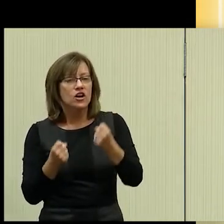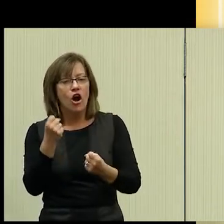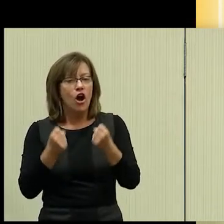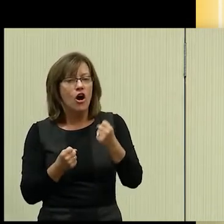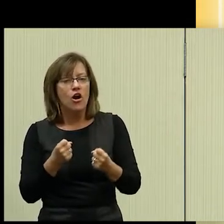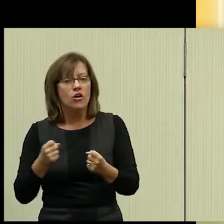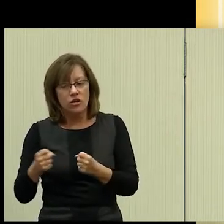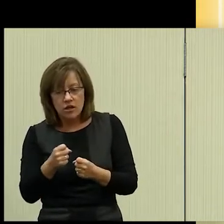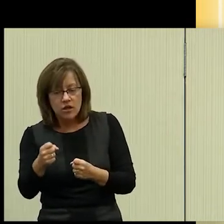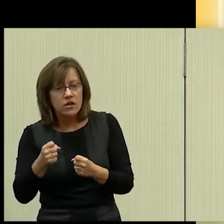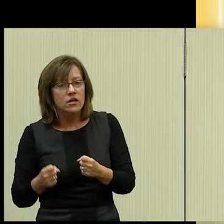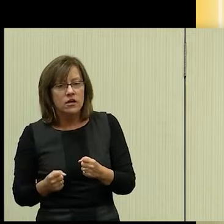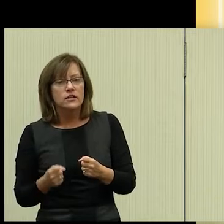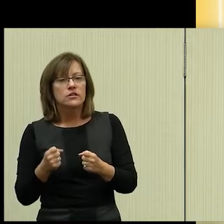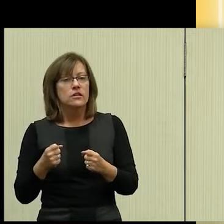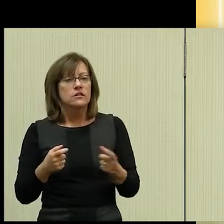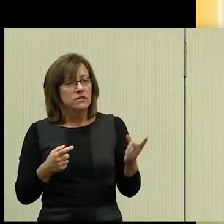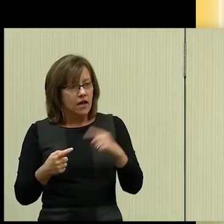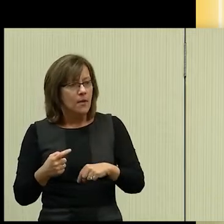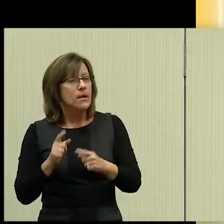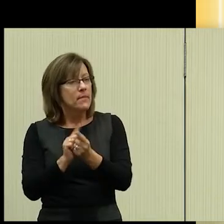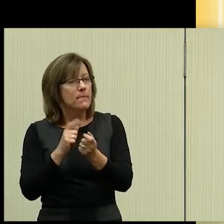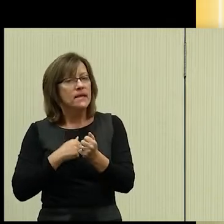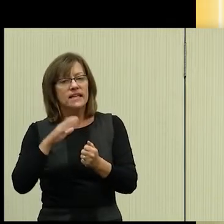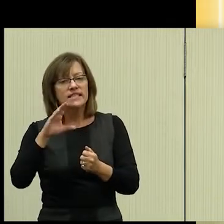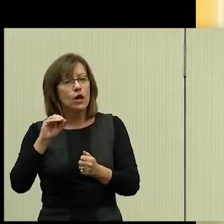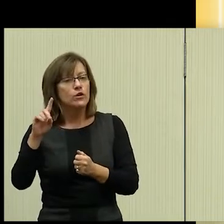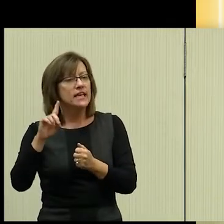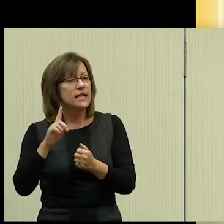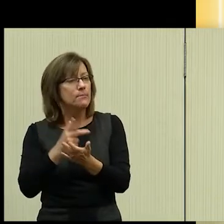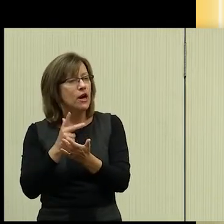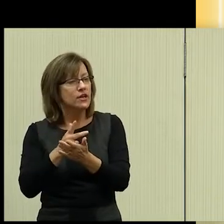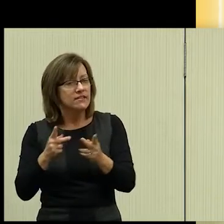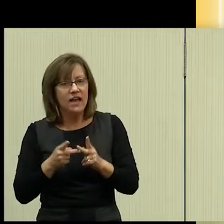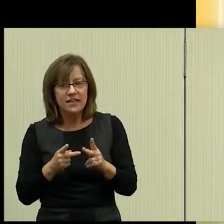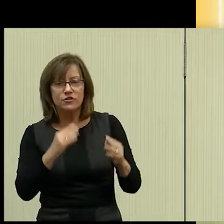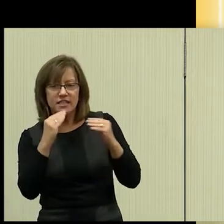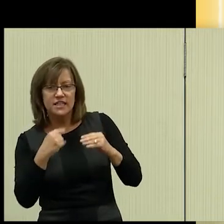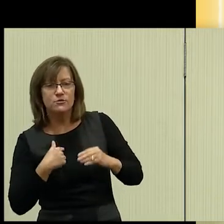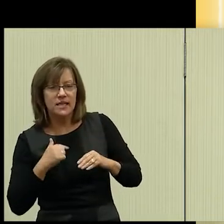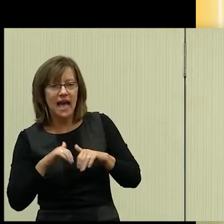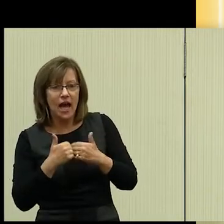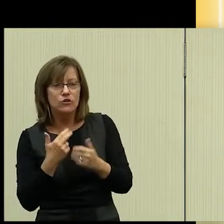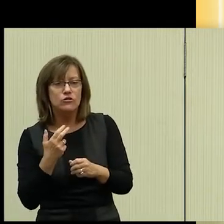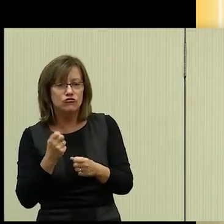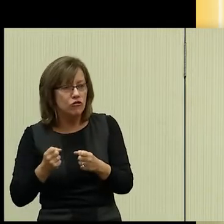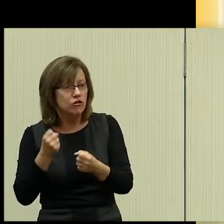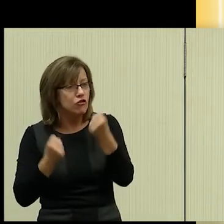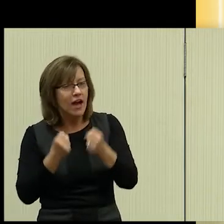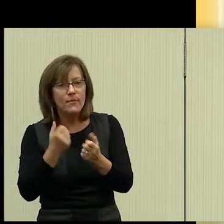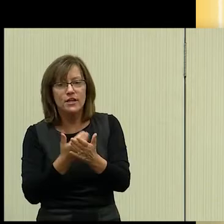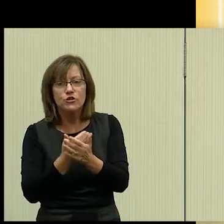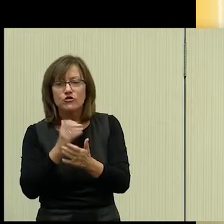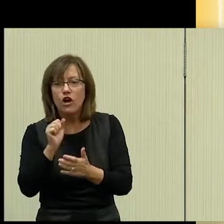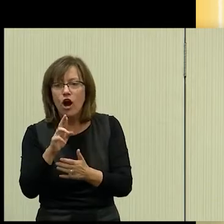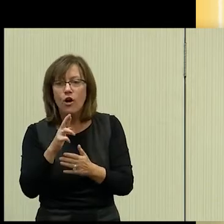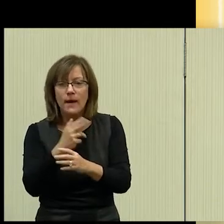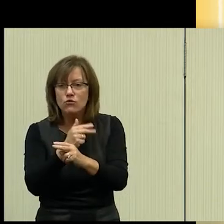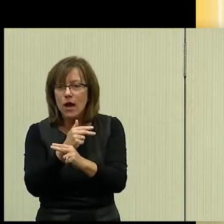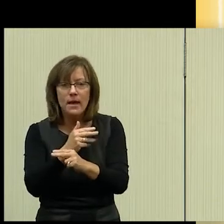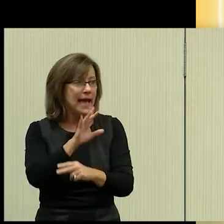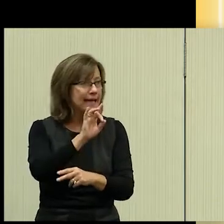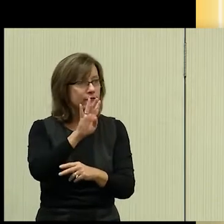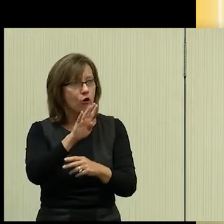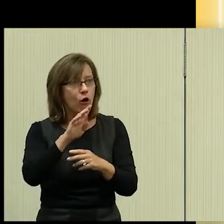teach me how to drive my brand new diesel Rabbit that got 84 miles to the gallon, which was a great car. But I didn't know how to drive it, so I had